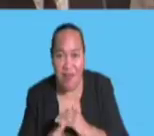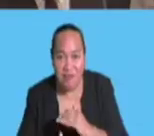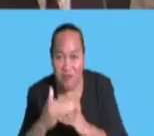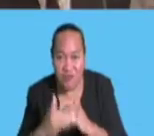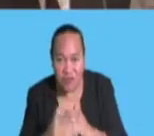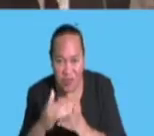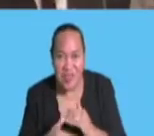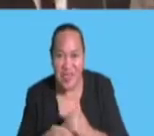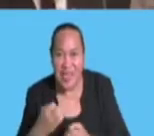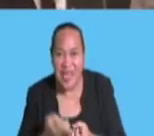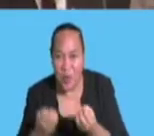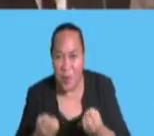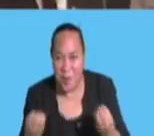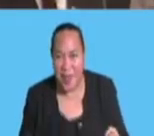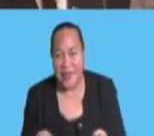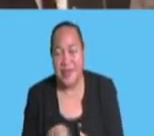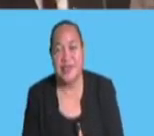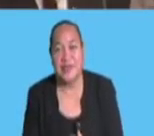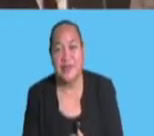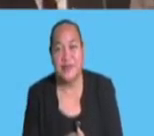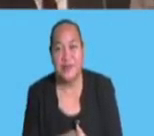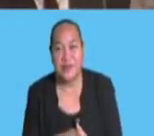telemetry equipment.